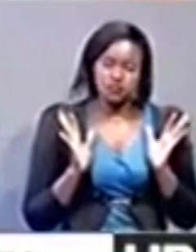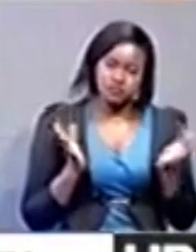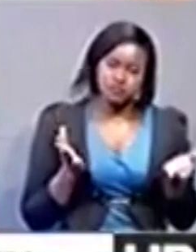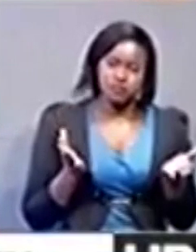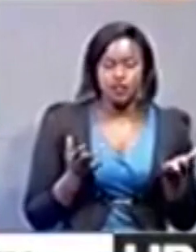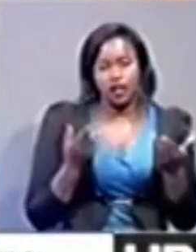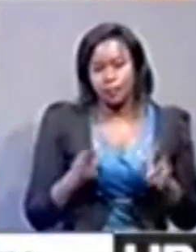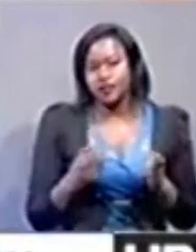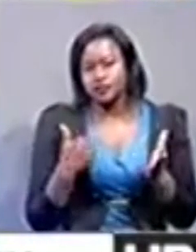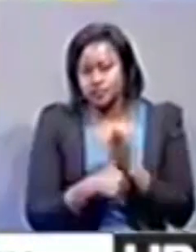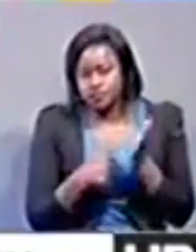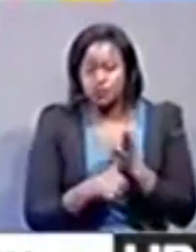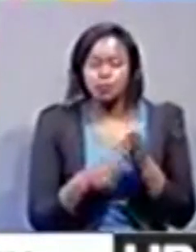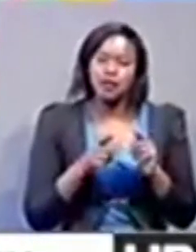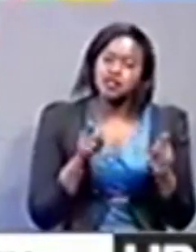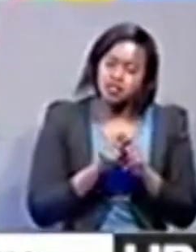this problem,